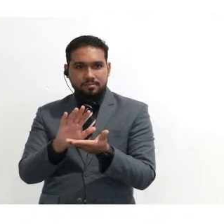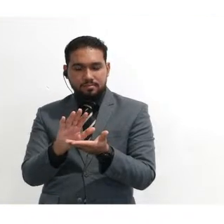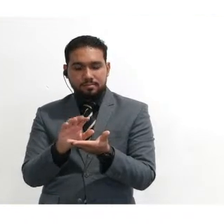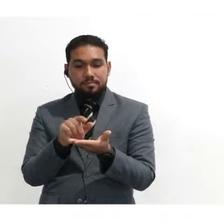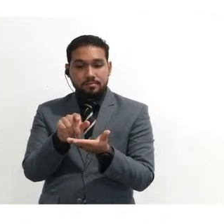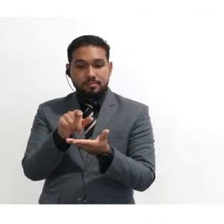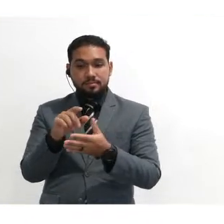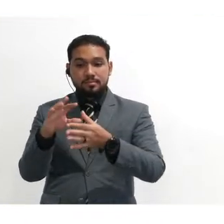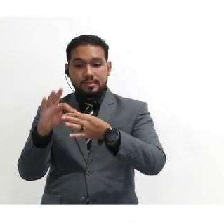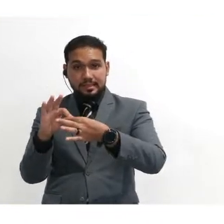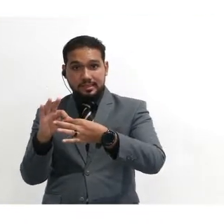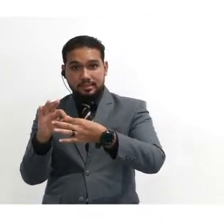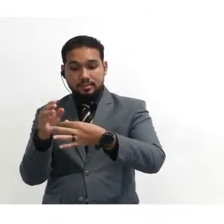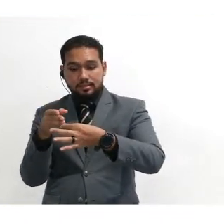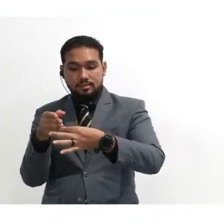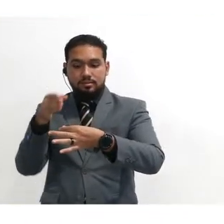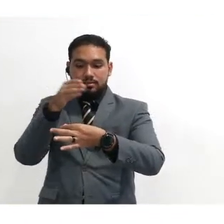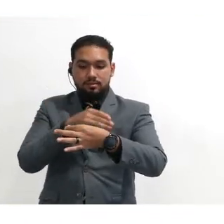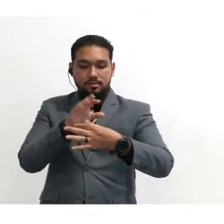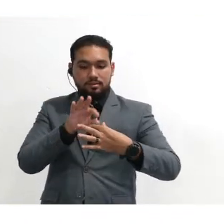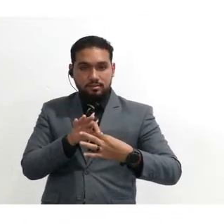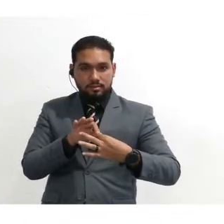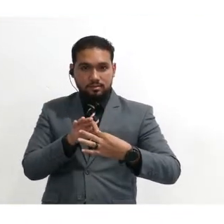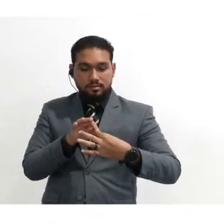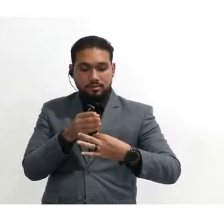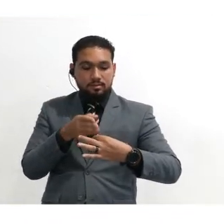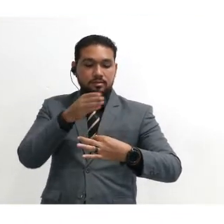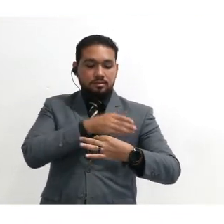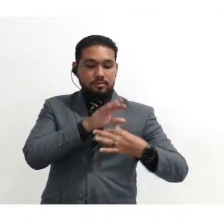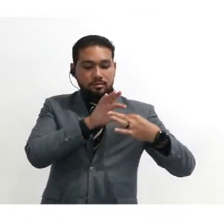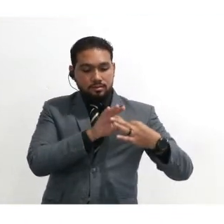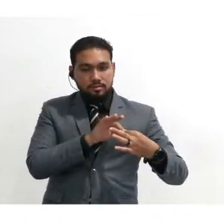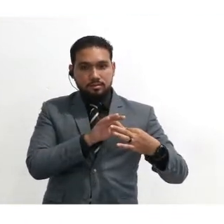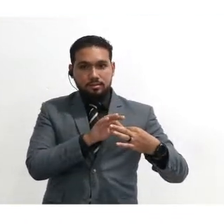power distribution network wiring.